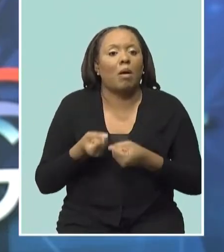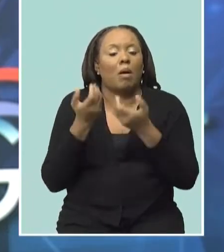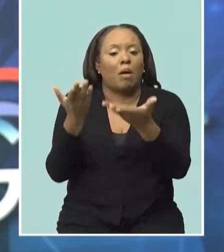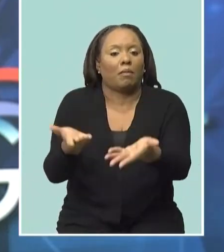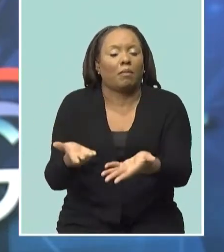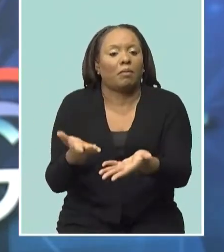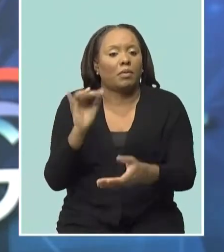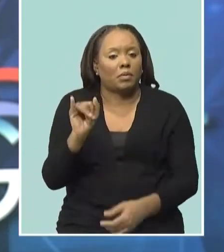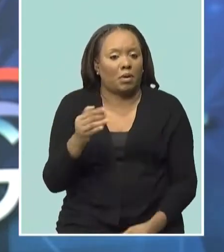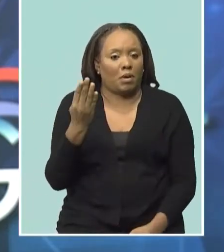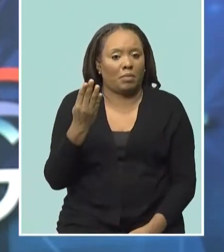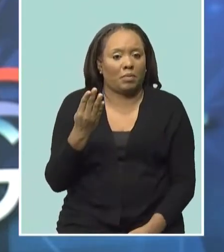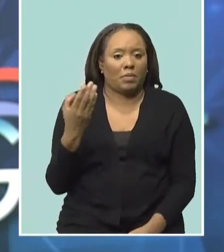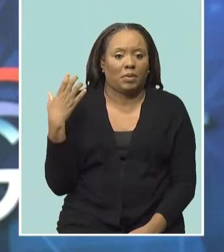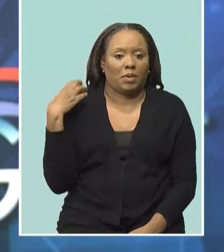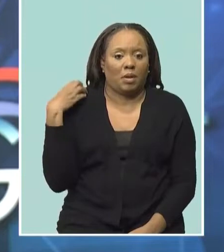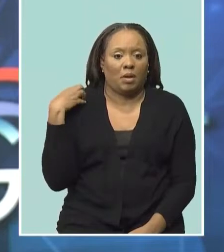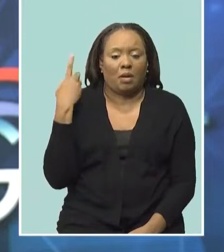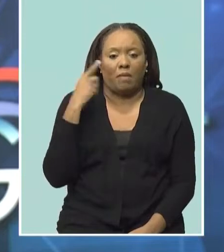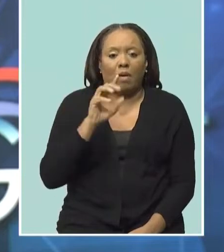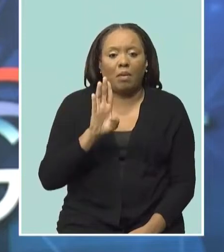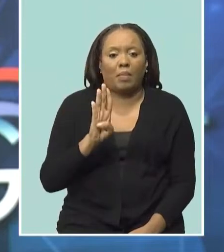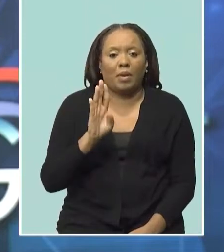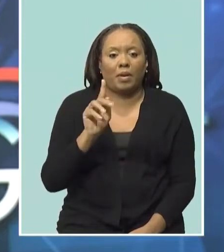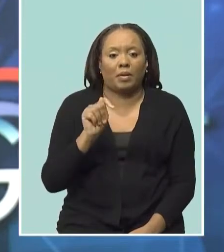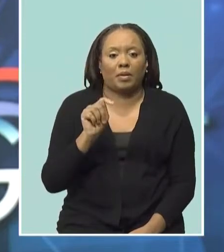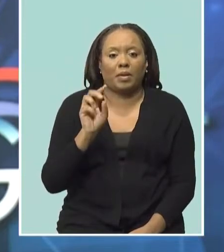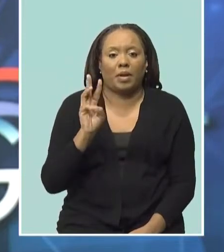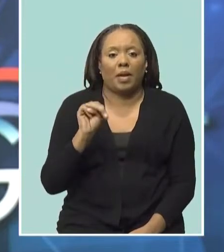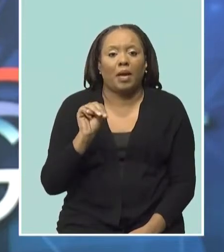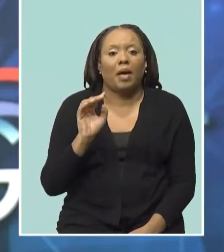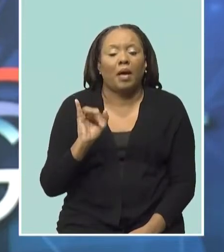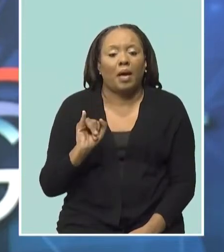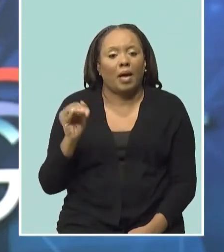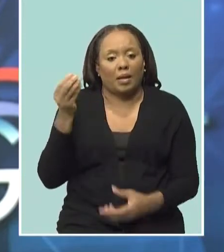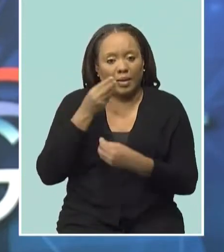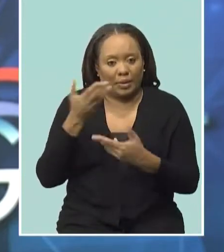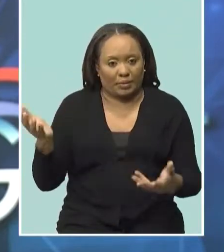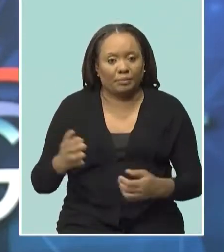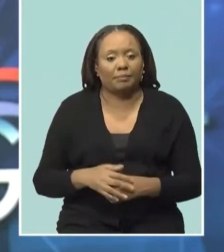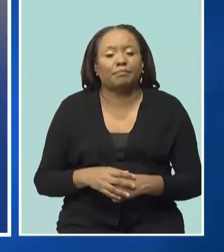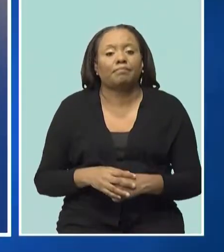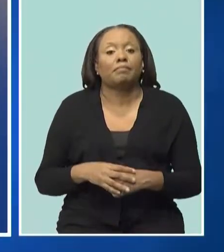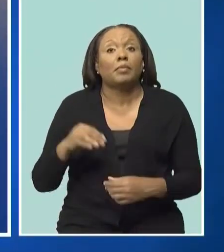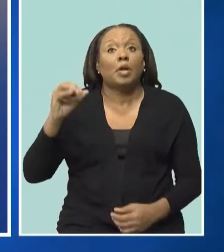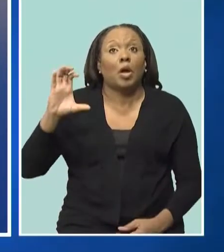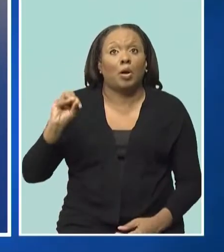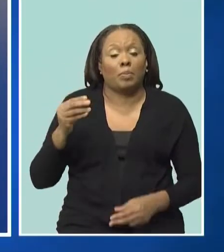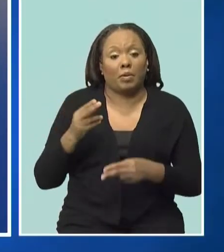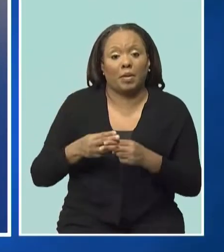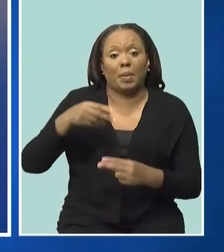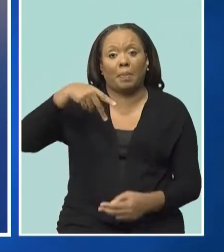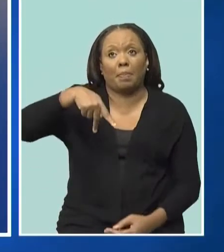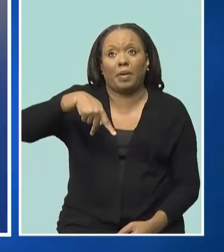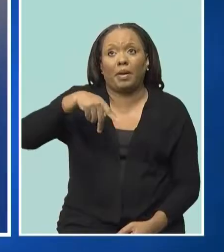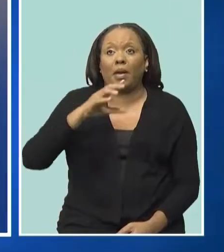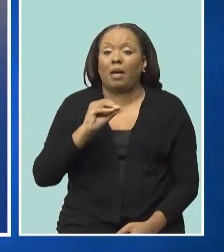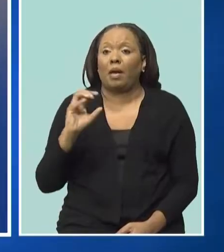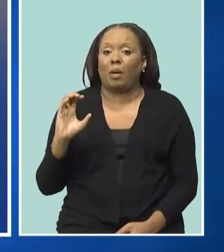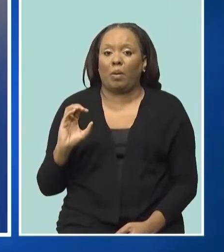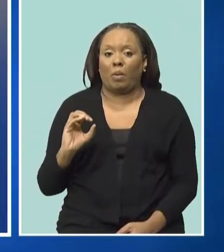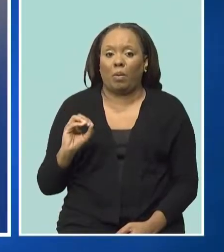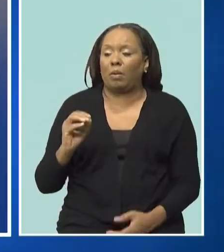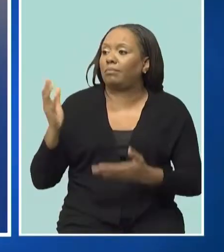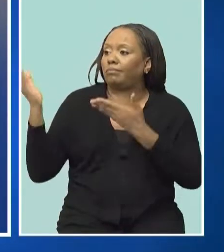of the Barbados Tourism Marketing Inc., Shelley Williams. P&O Cruises is the latest company to bring a recruitment team to the